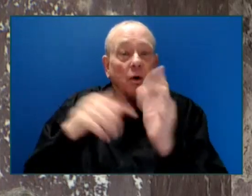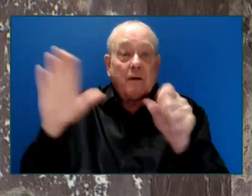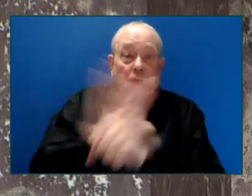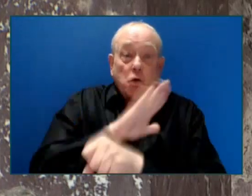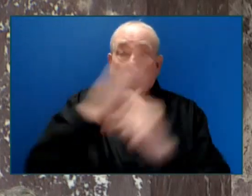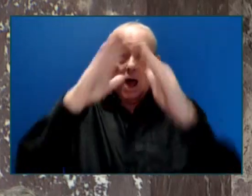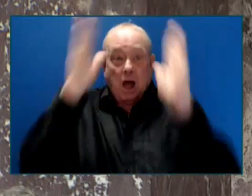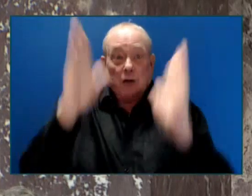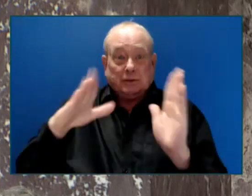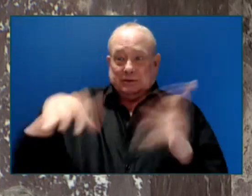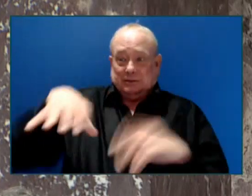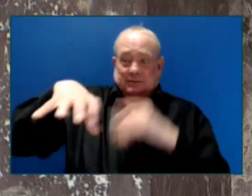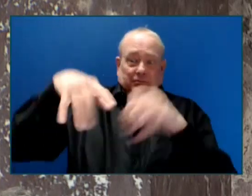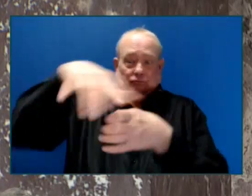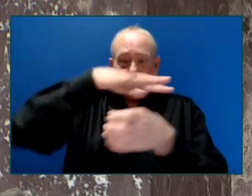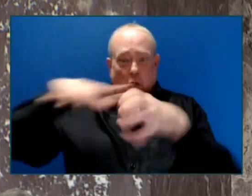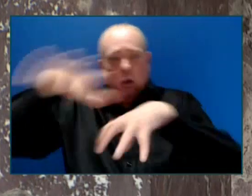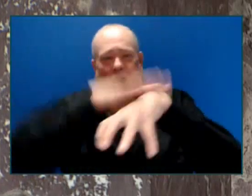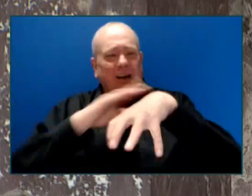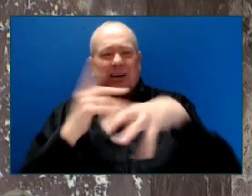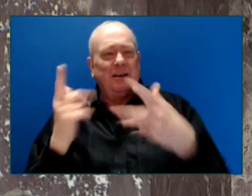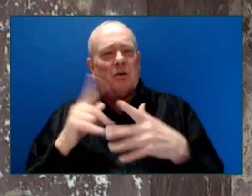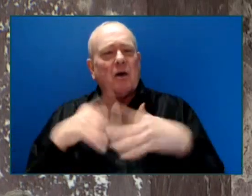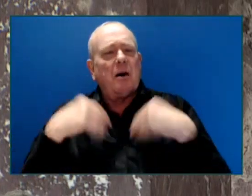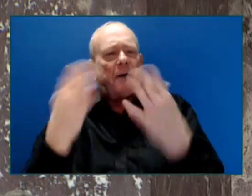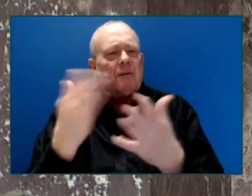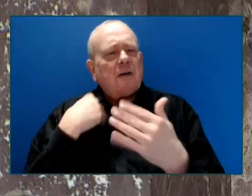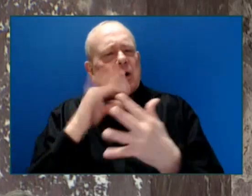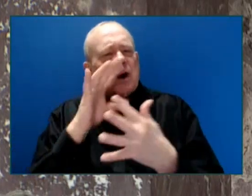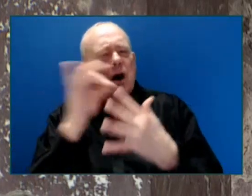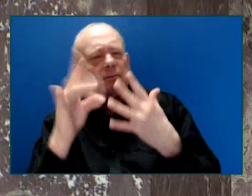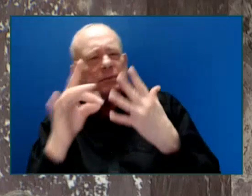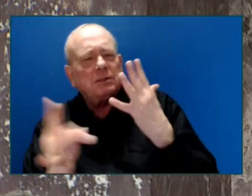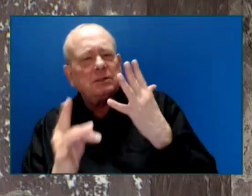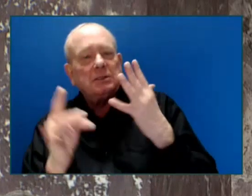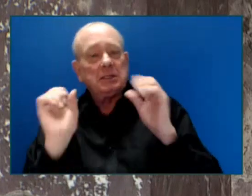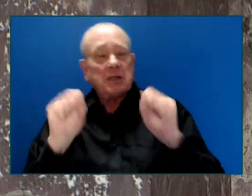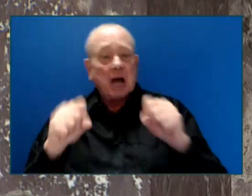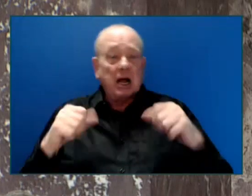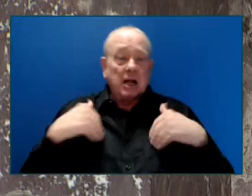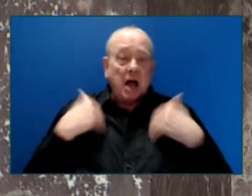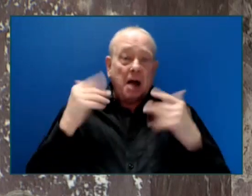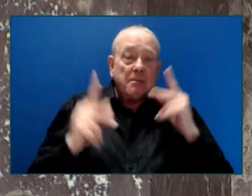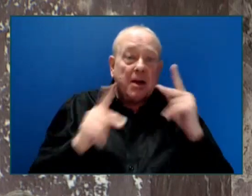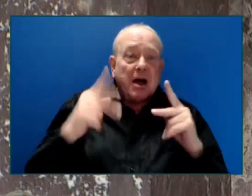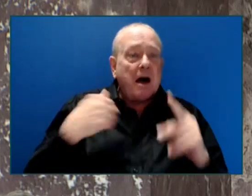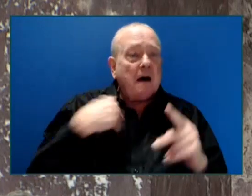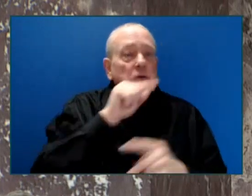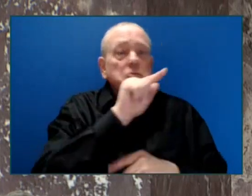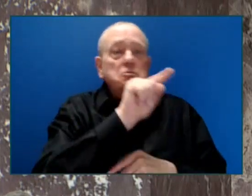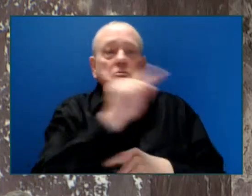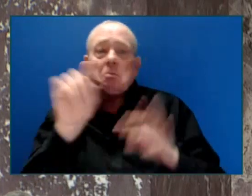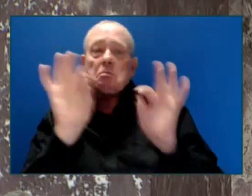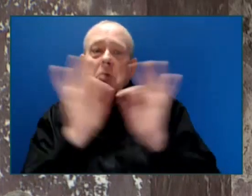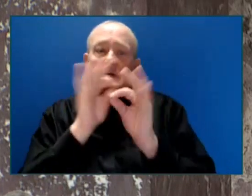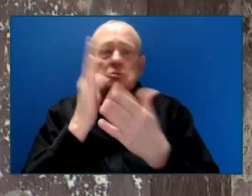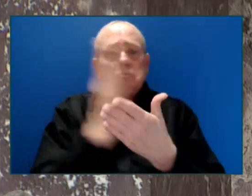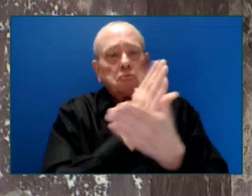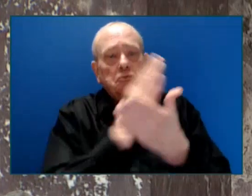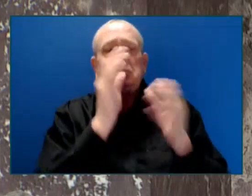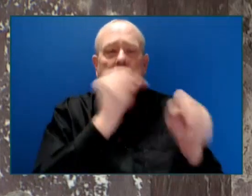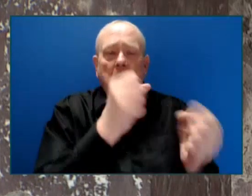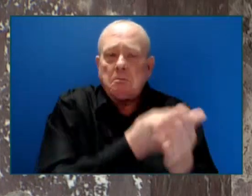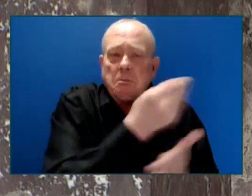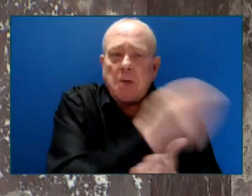We want to ensure that young people can continue to stay in British Columbia, Honourable Speaker. We want to ensure that seniors can have their grandkids close to them. And that's